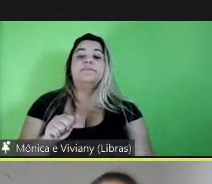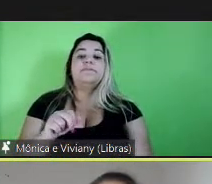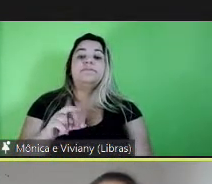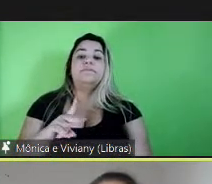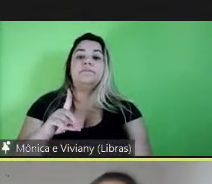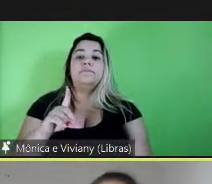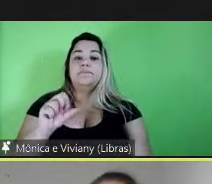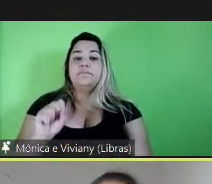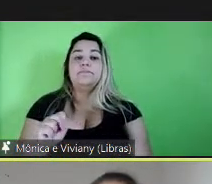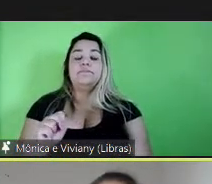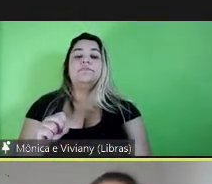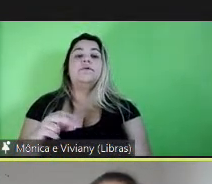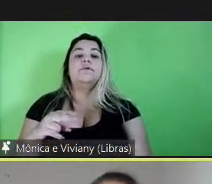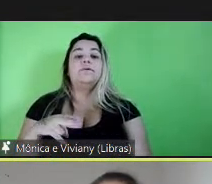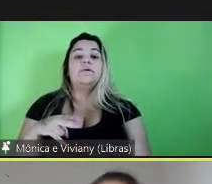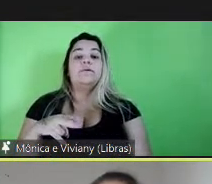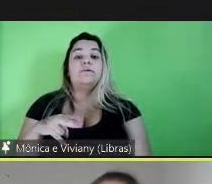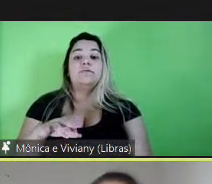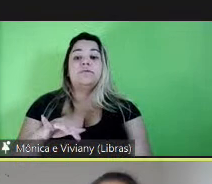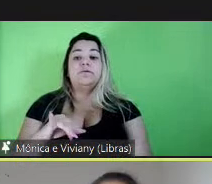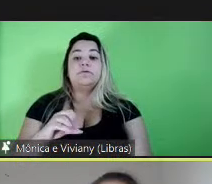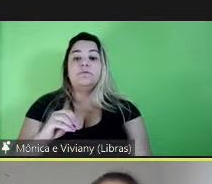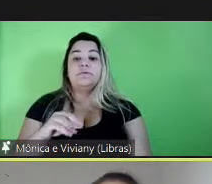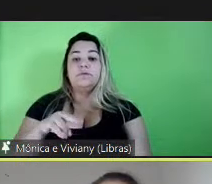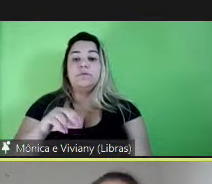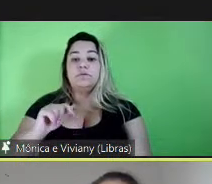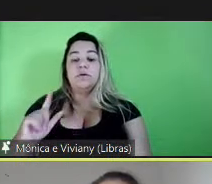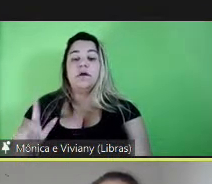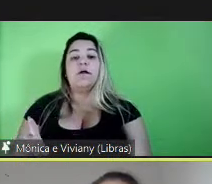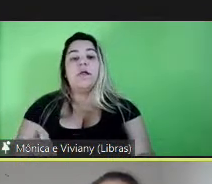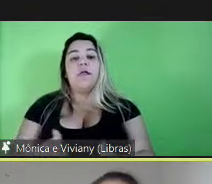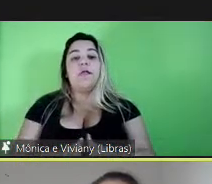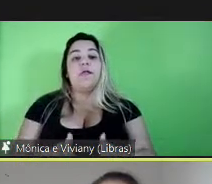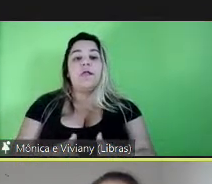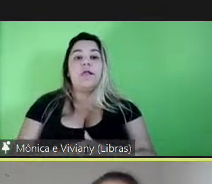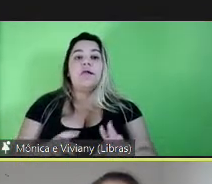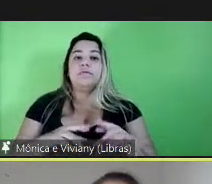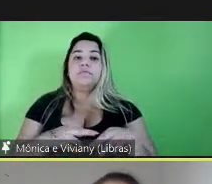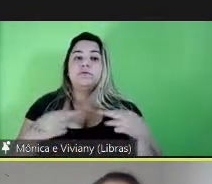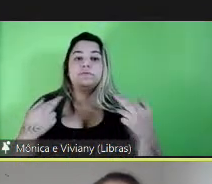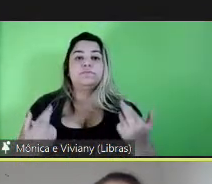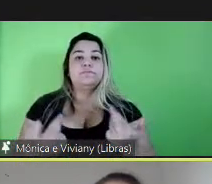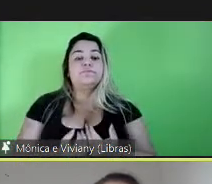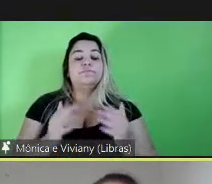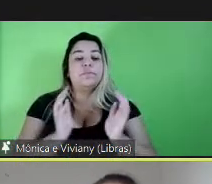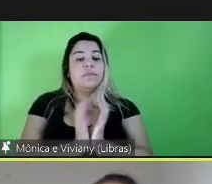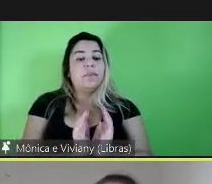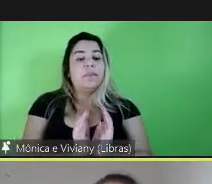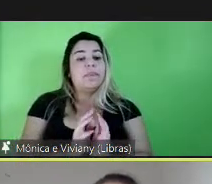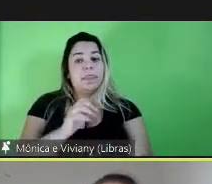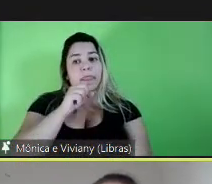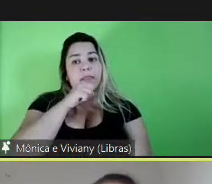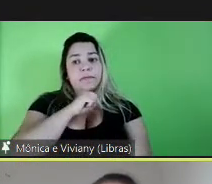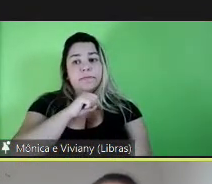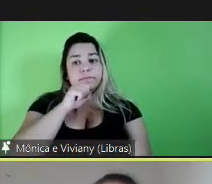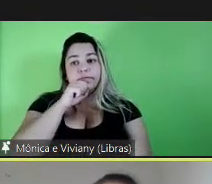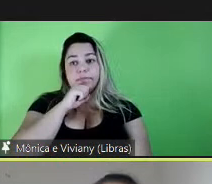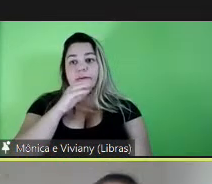also activities of education, food education in kindergartens, meeting with old